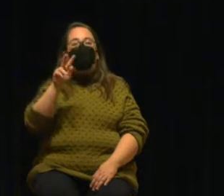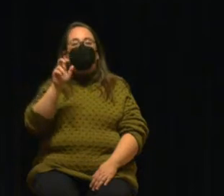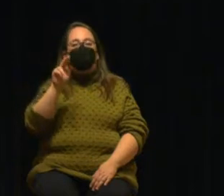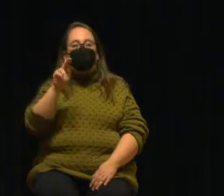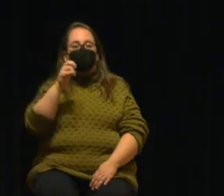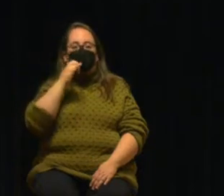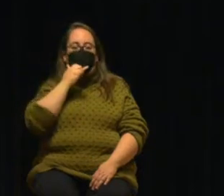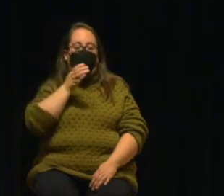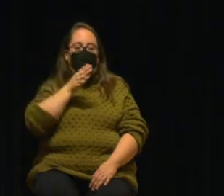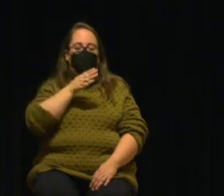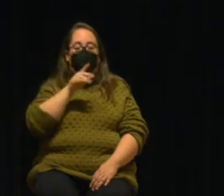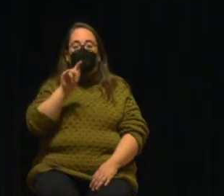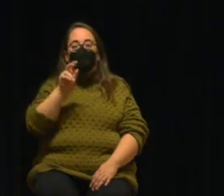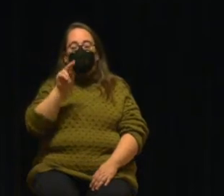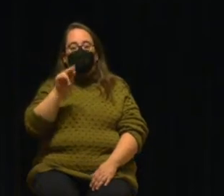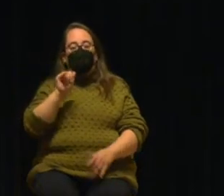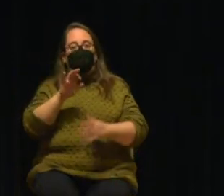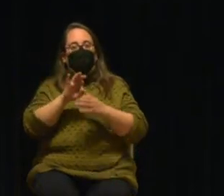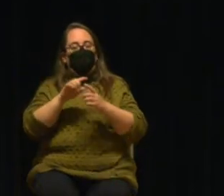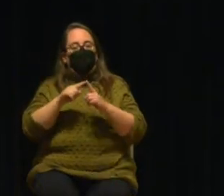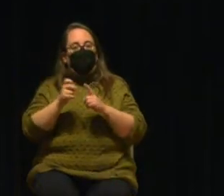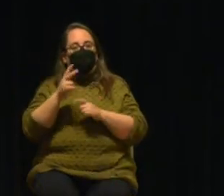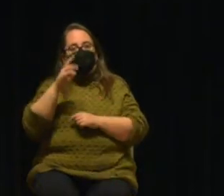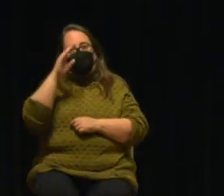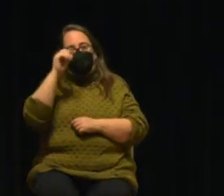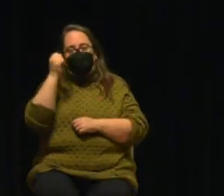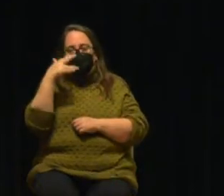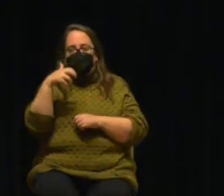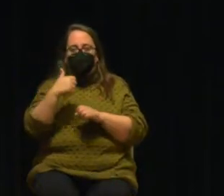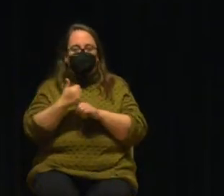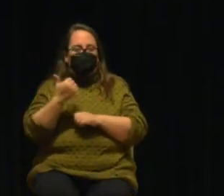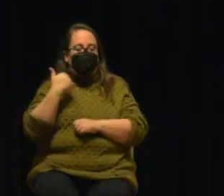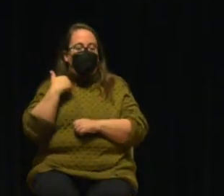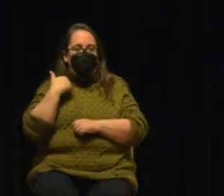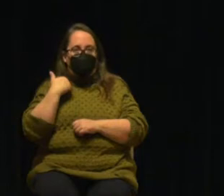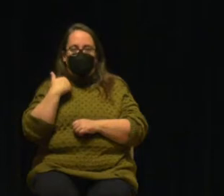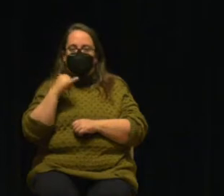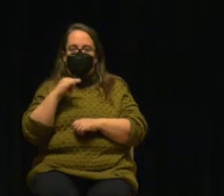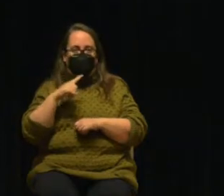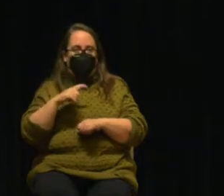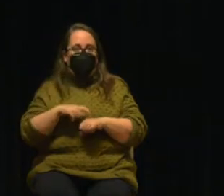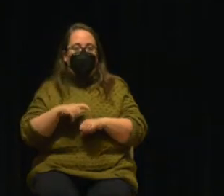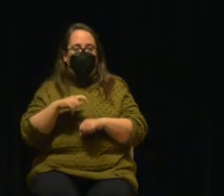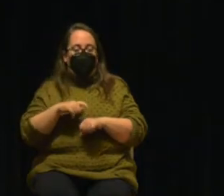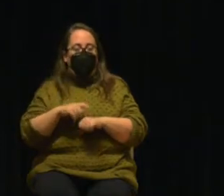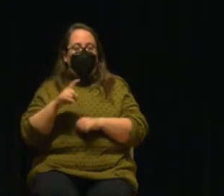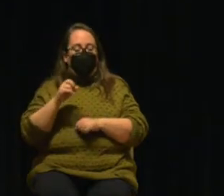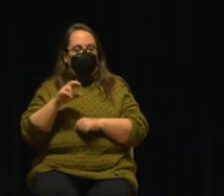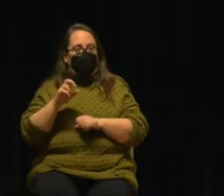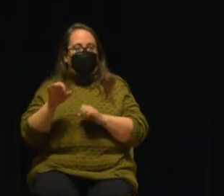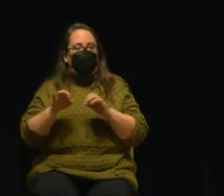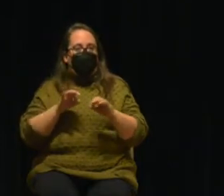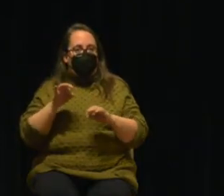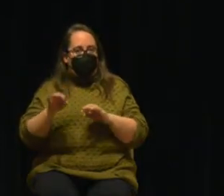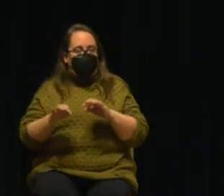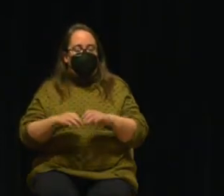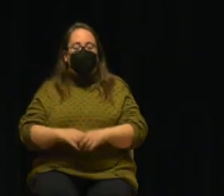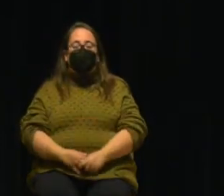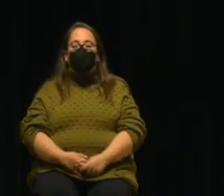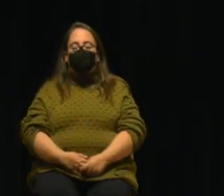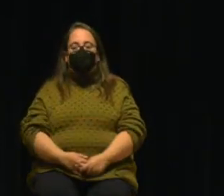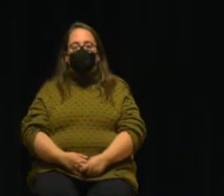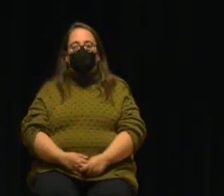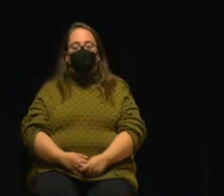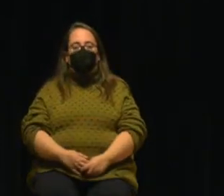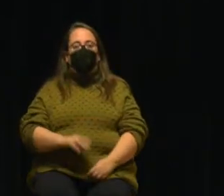and they had been separated from two boys years before, the same time that Peter was describing. It began to